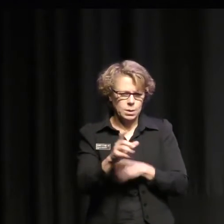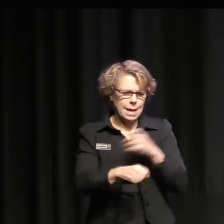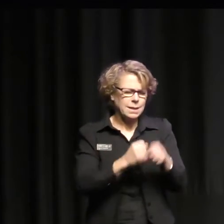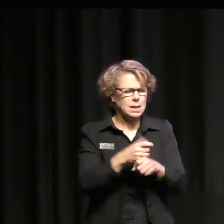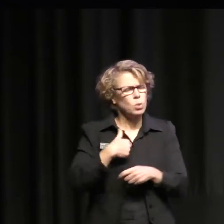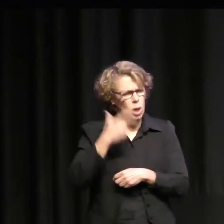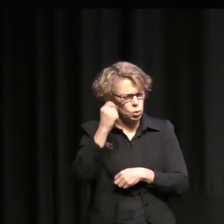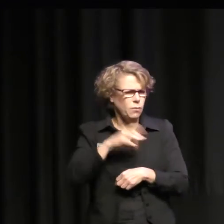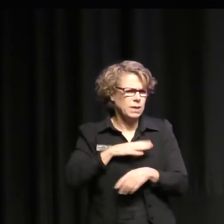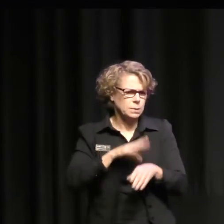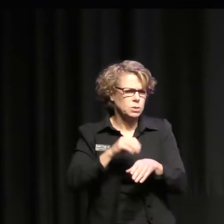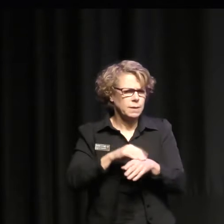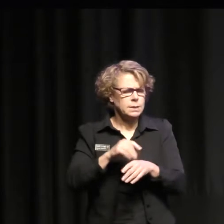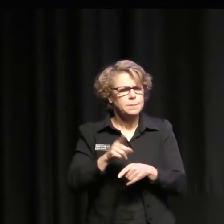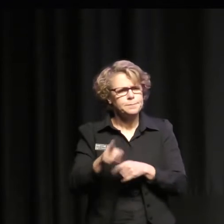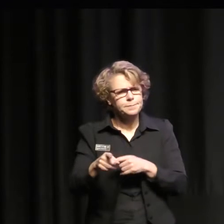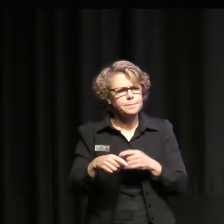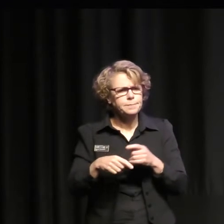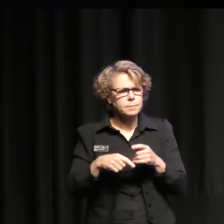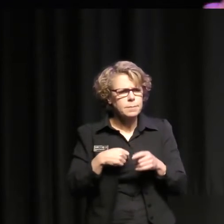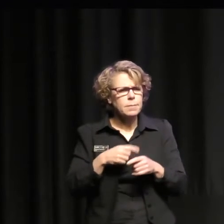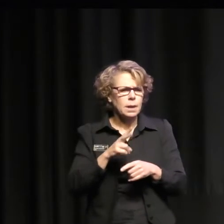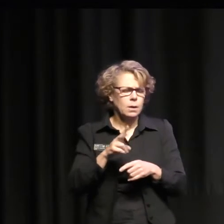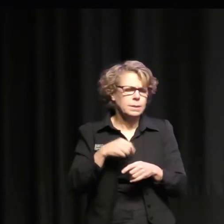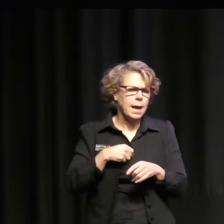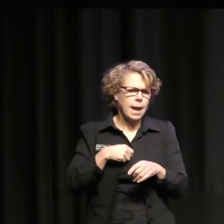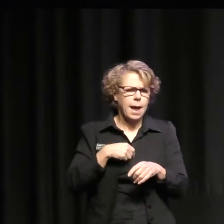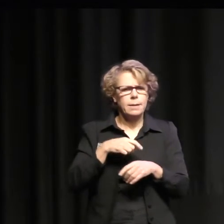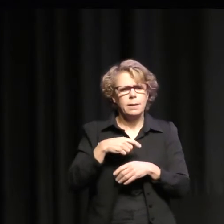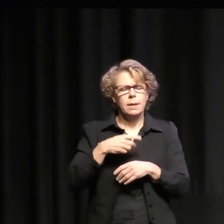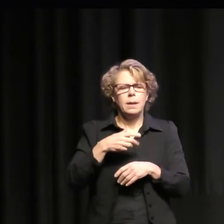Swedish too, the idea of grandfathering.